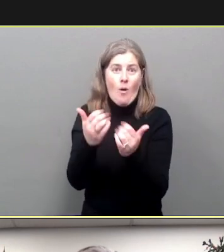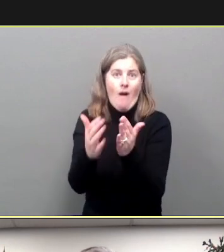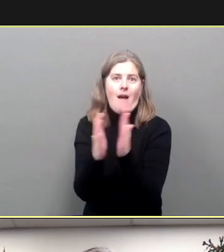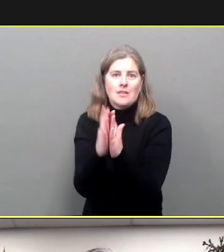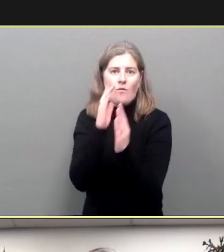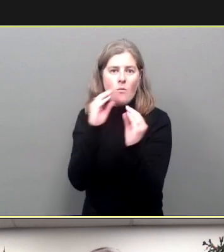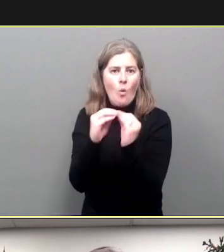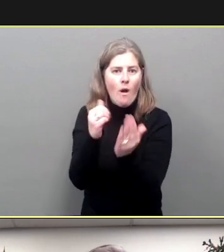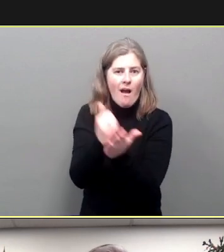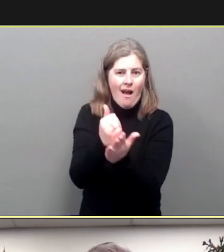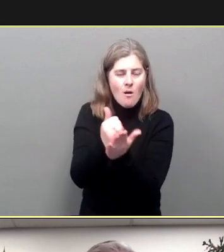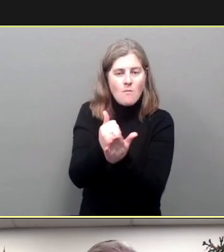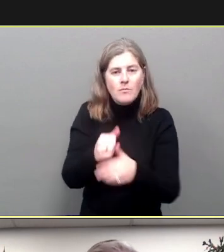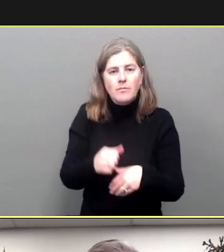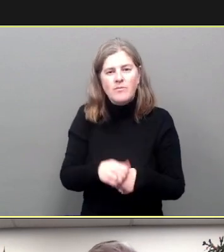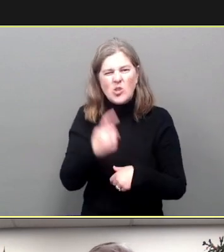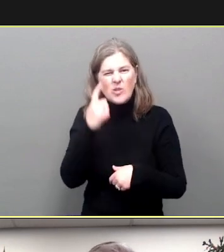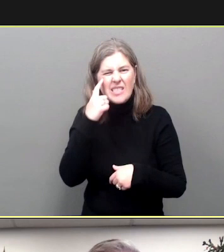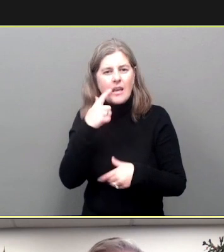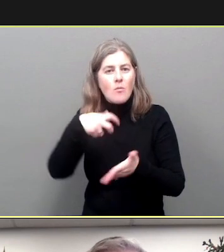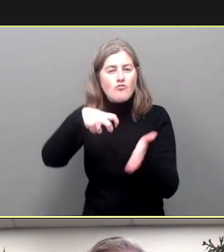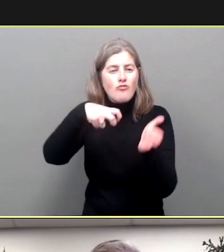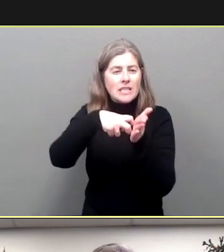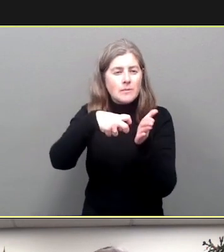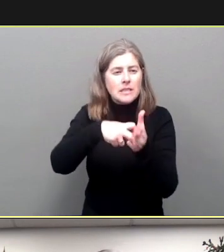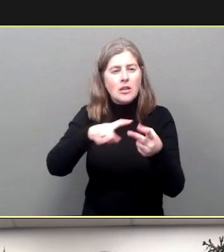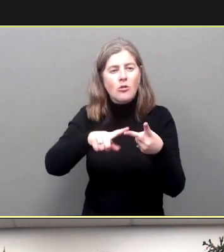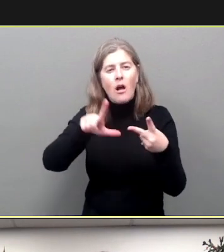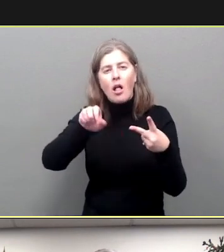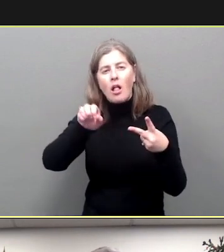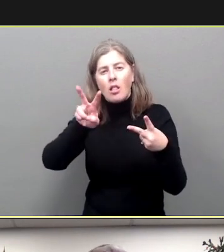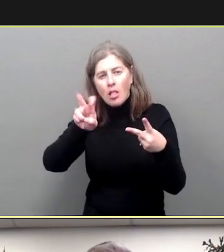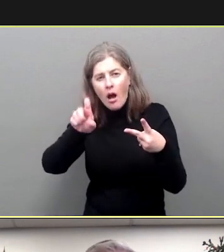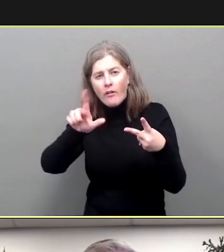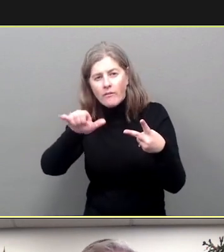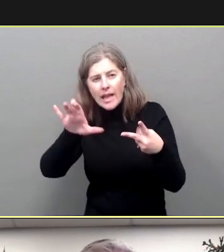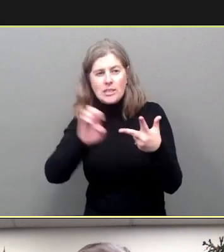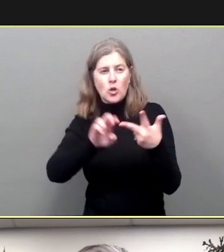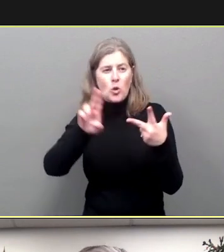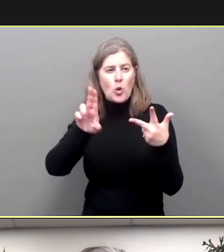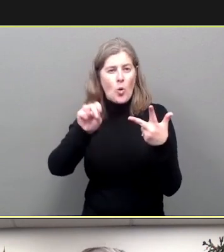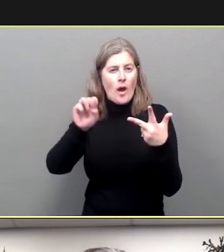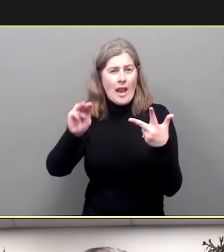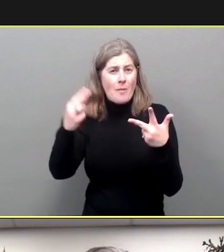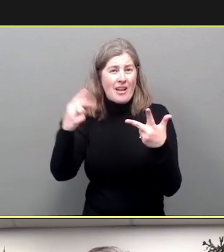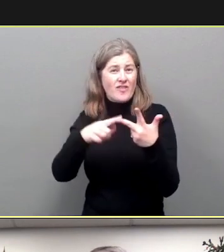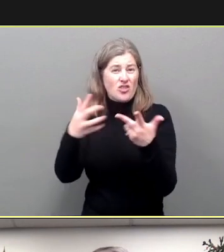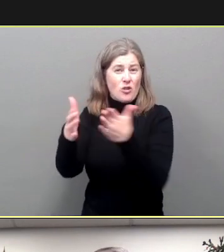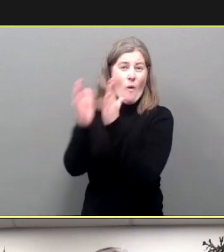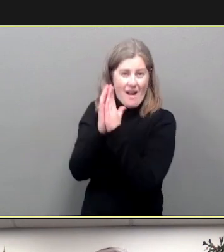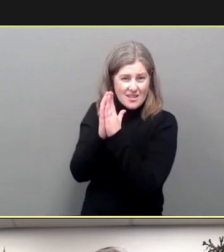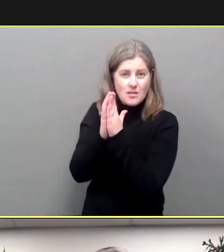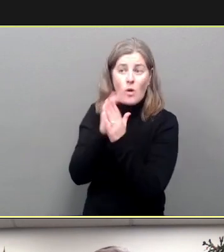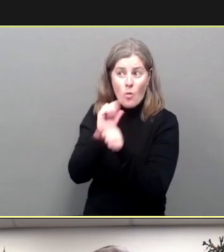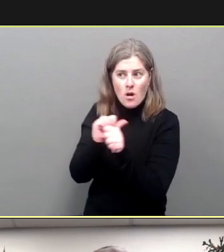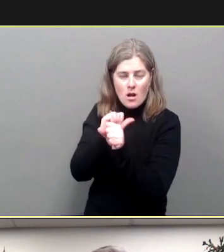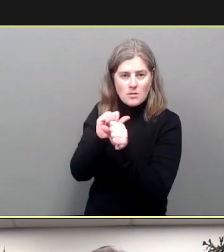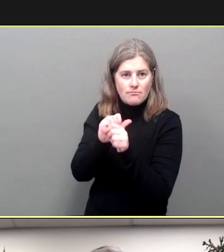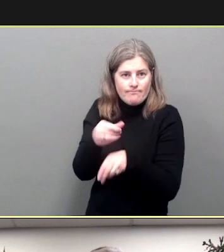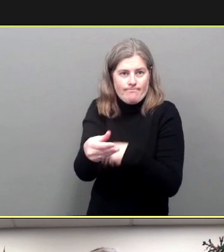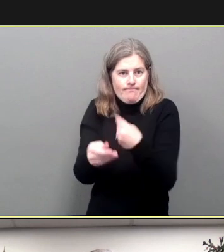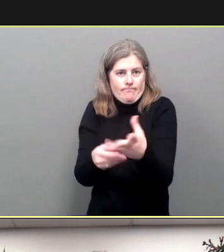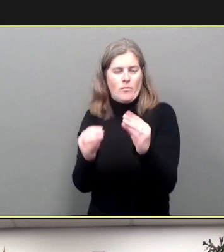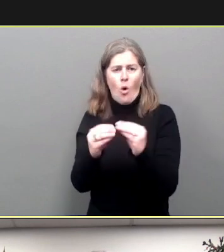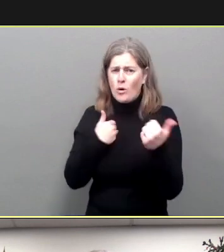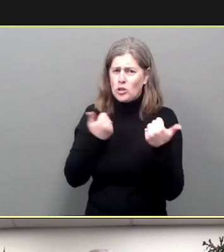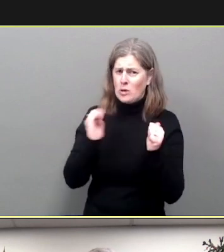There's, so you see Presbyterian, you see Lovelace, UNM also has a request in that we're working on. So we're doing the best we